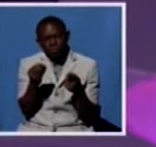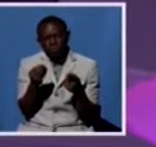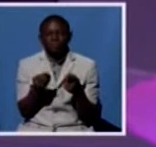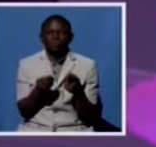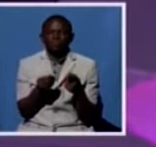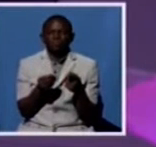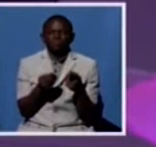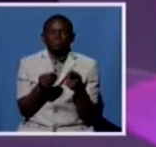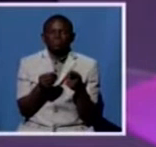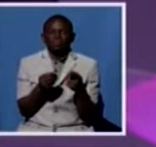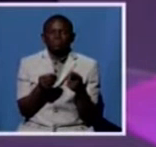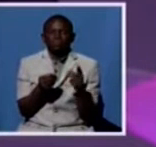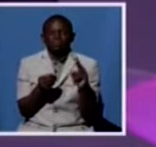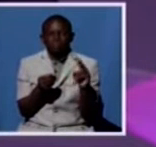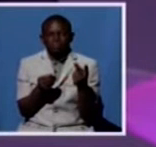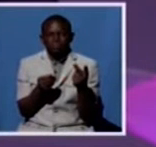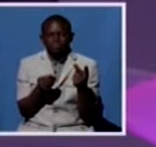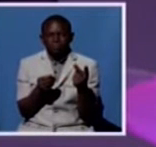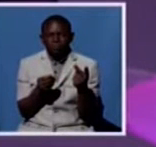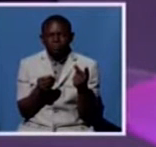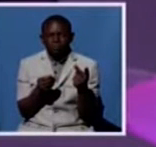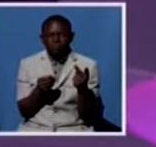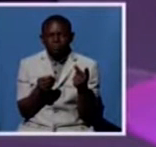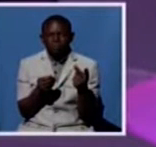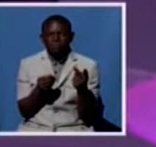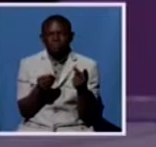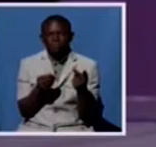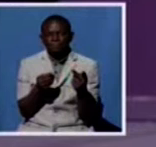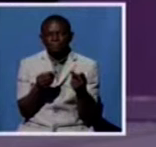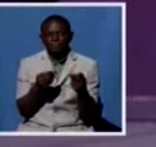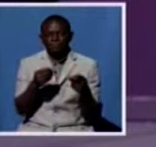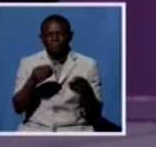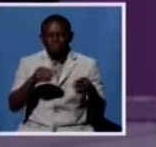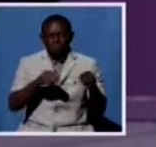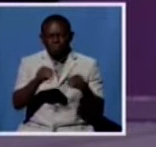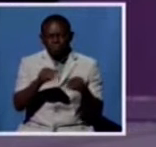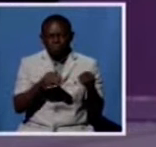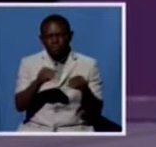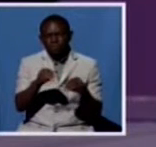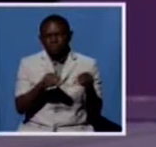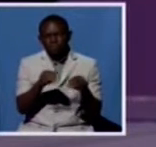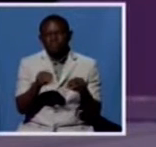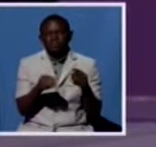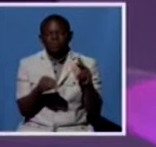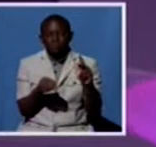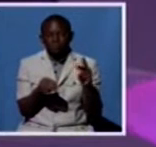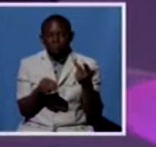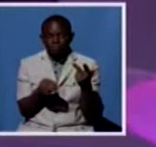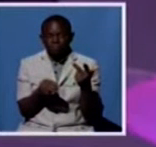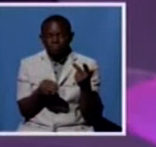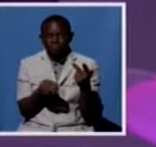it. The second one is fiduciary management. And the last but not the least